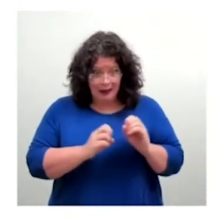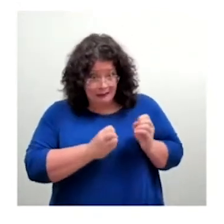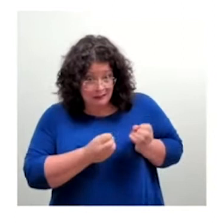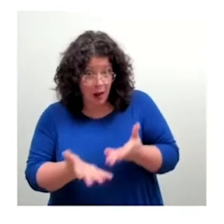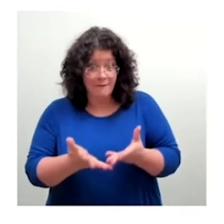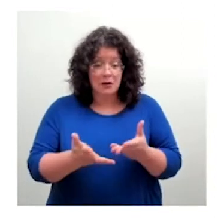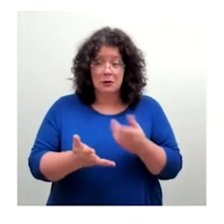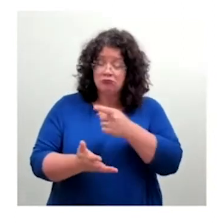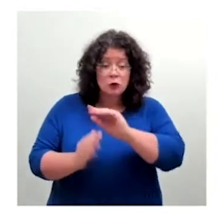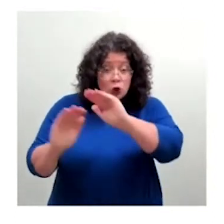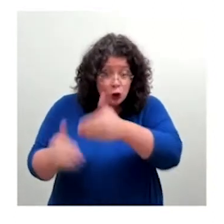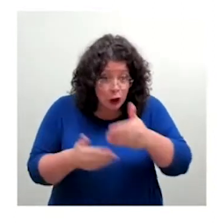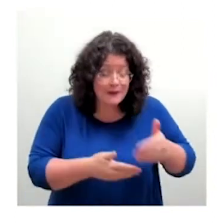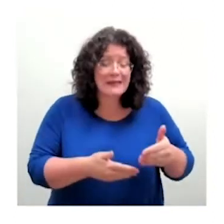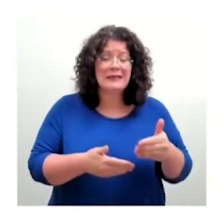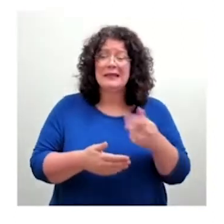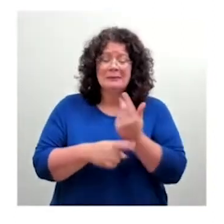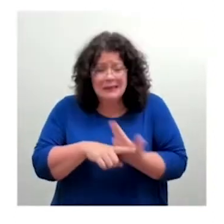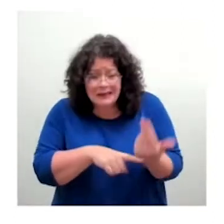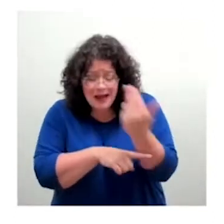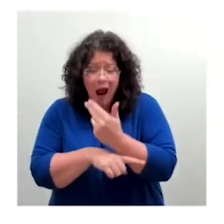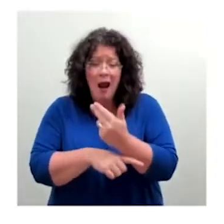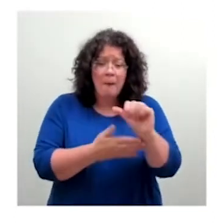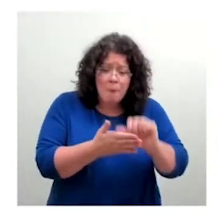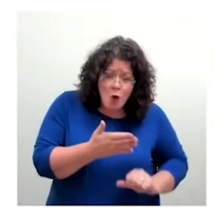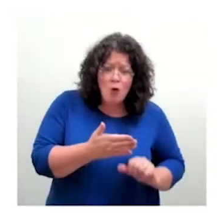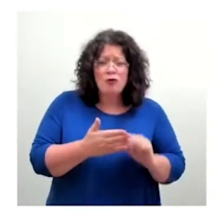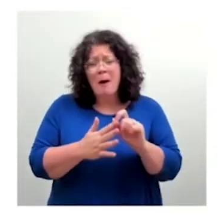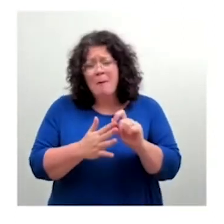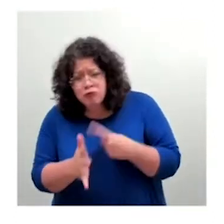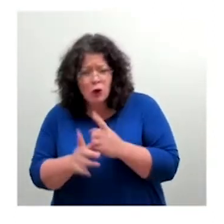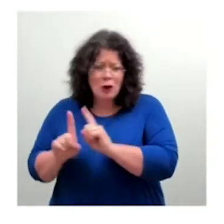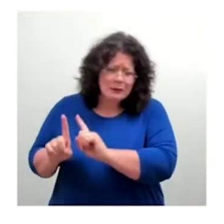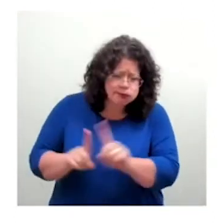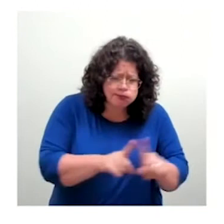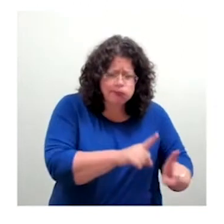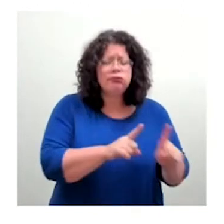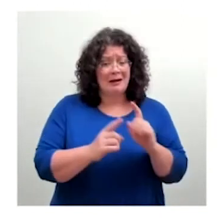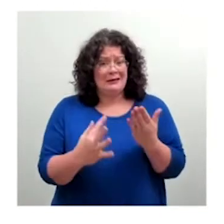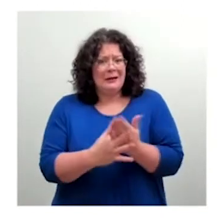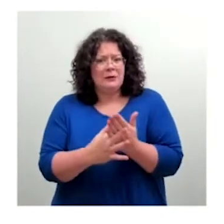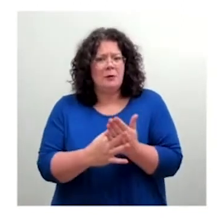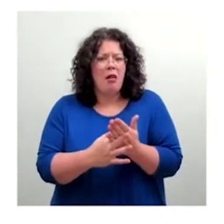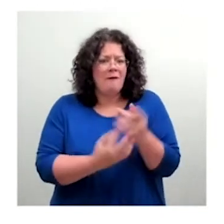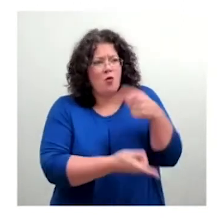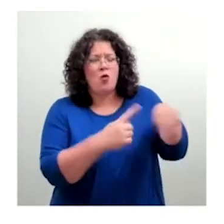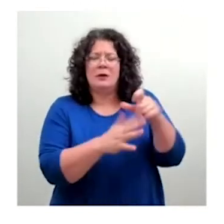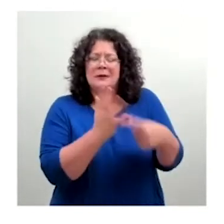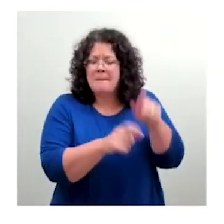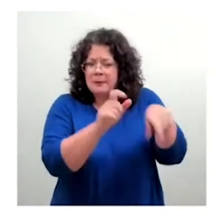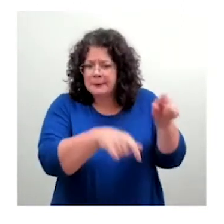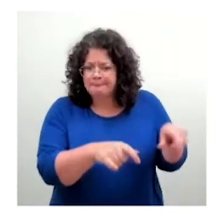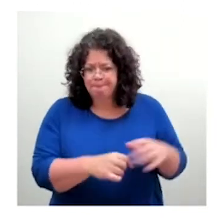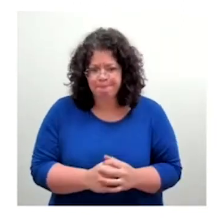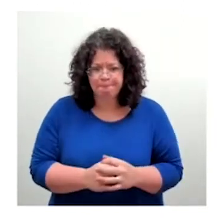national collaboration and making sure that people with disabilities are working on specific disability issues in those agencies